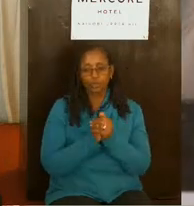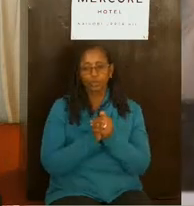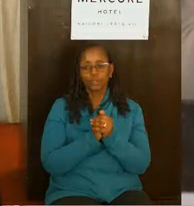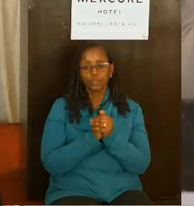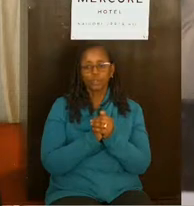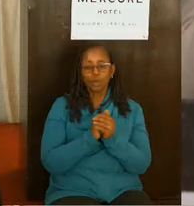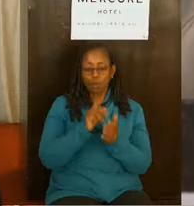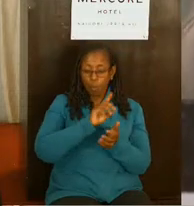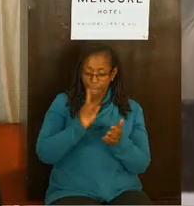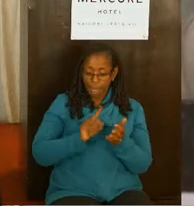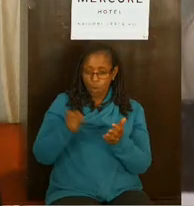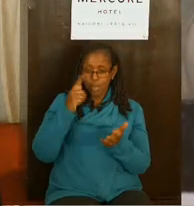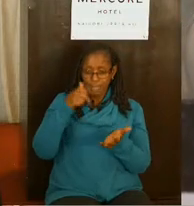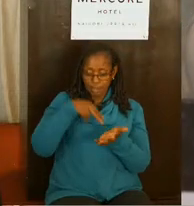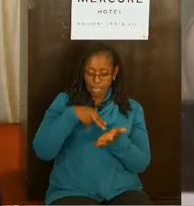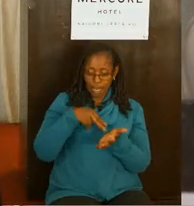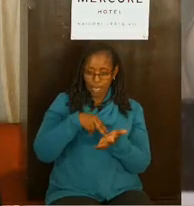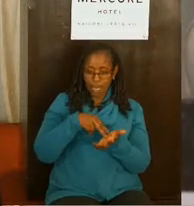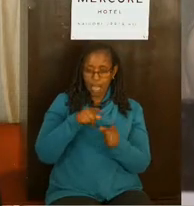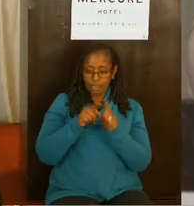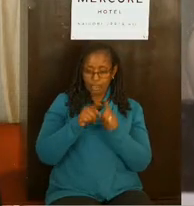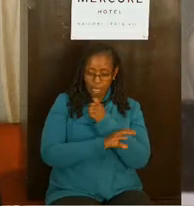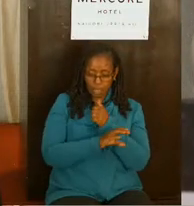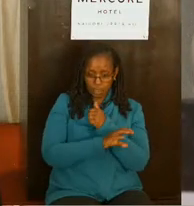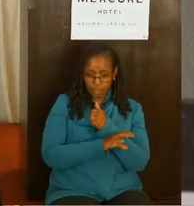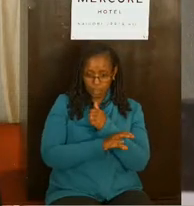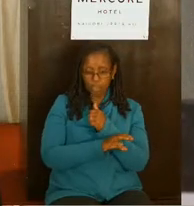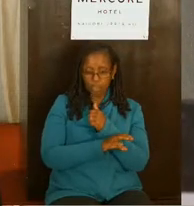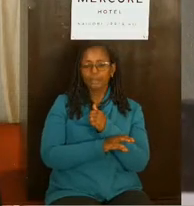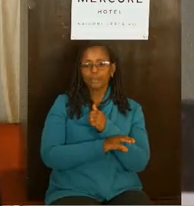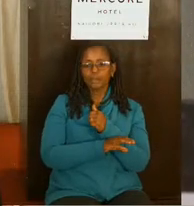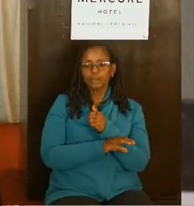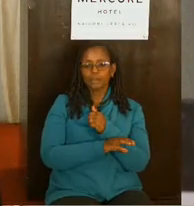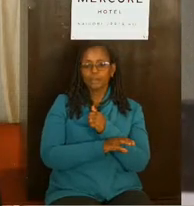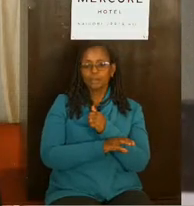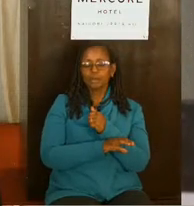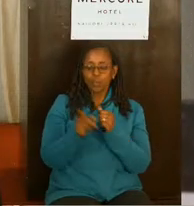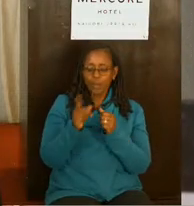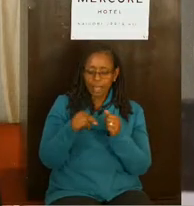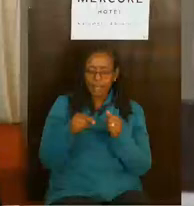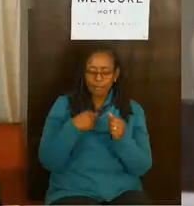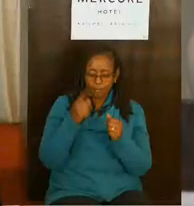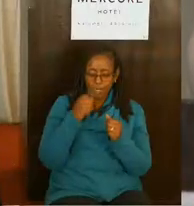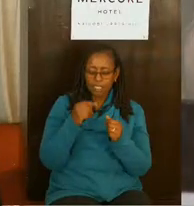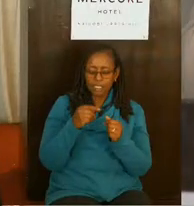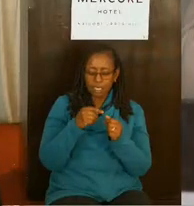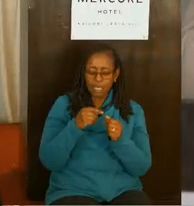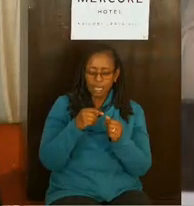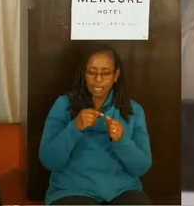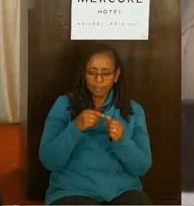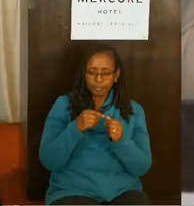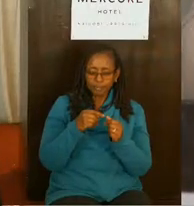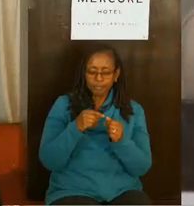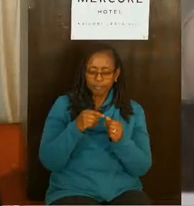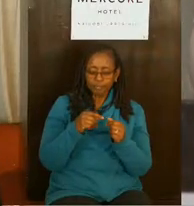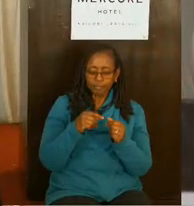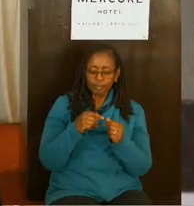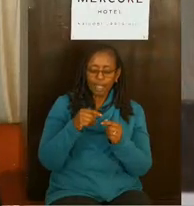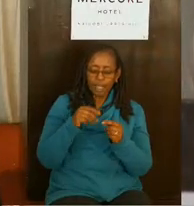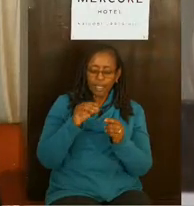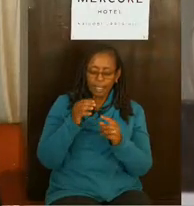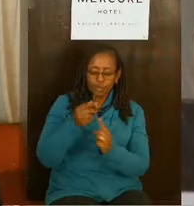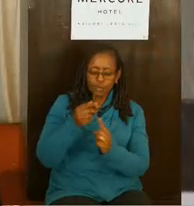we are as a country we are more or less in a roundabout of our next destination